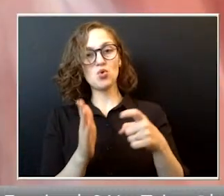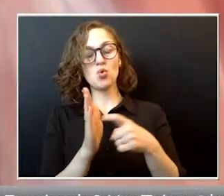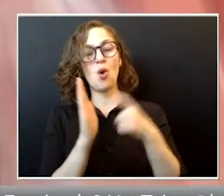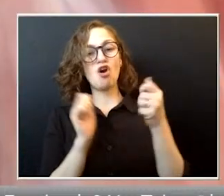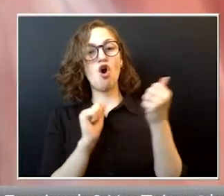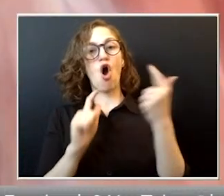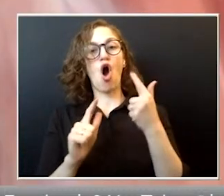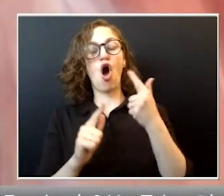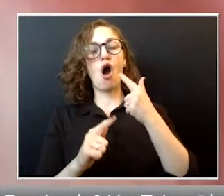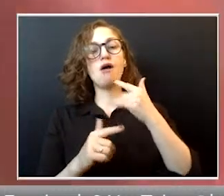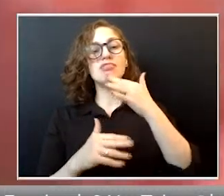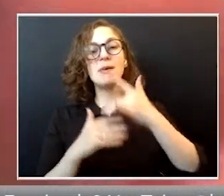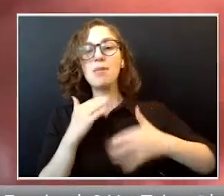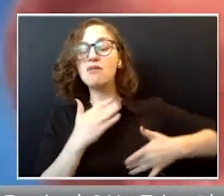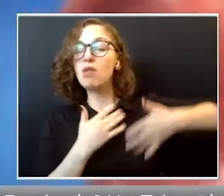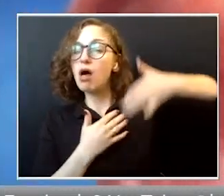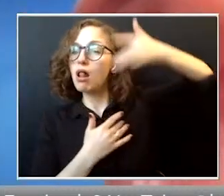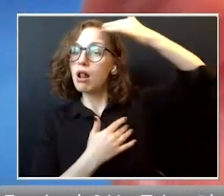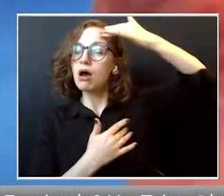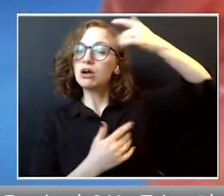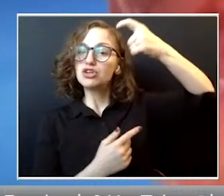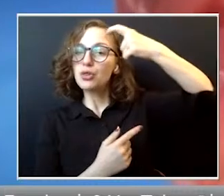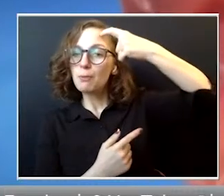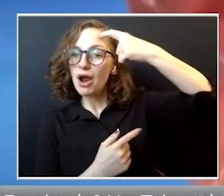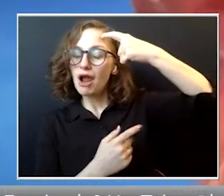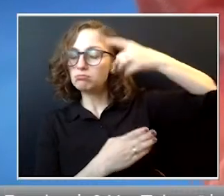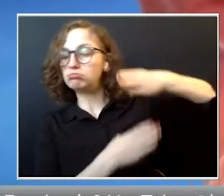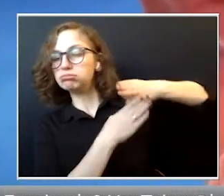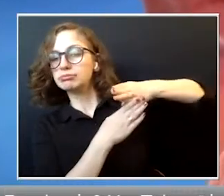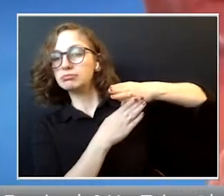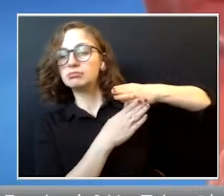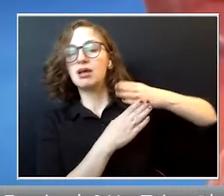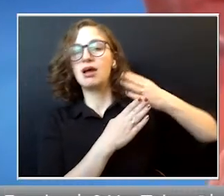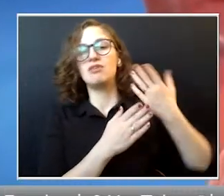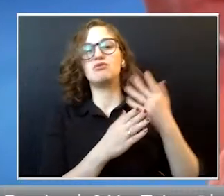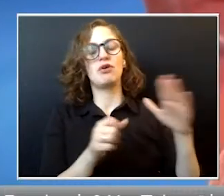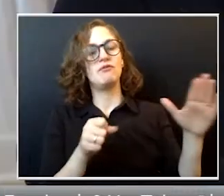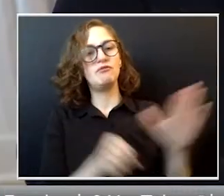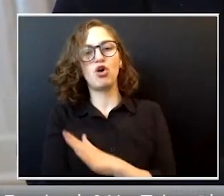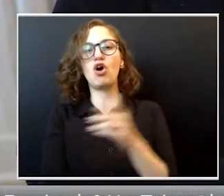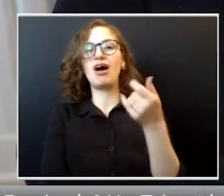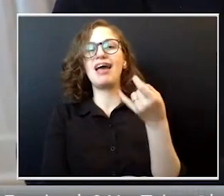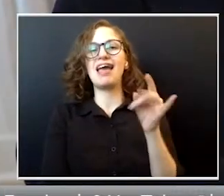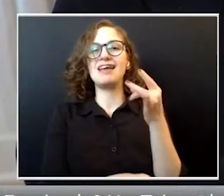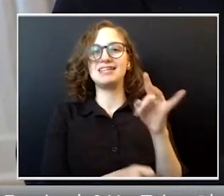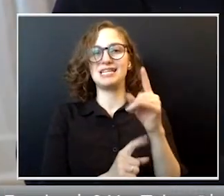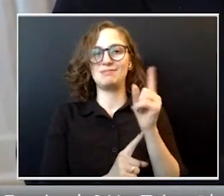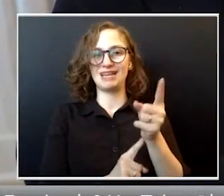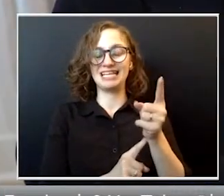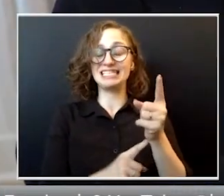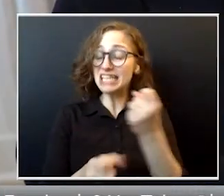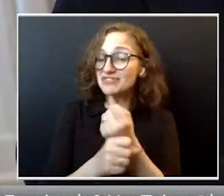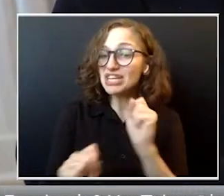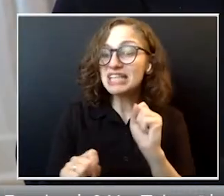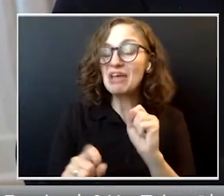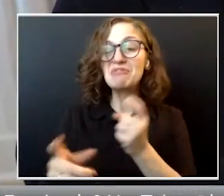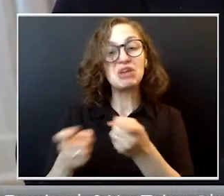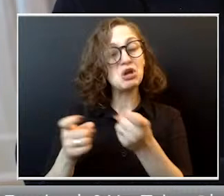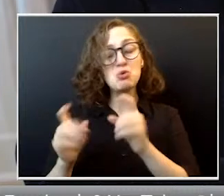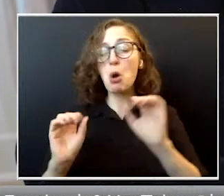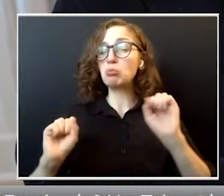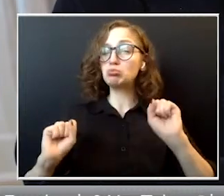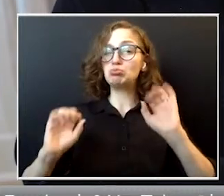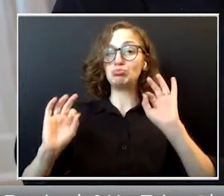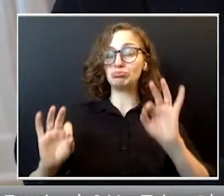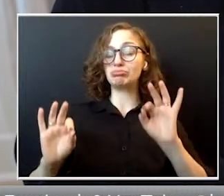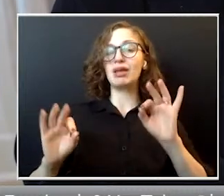off for a full 18 minutes. It's very safe and very controlled, but when you're the patient, someone tells you that they got to cool you down and shut off